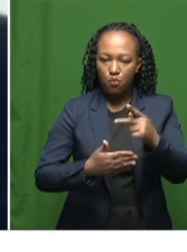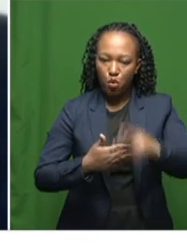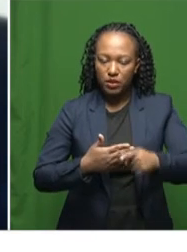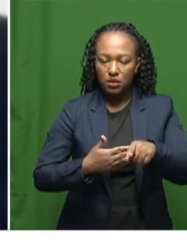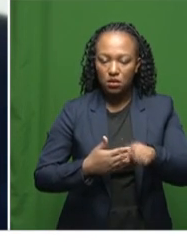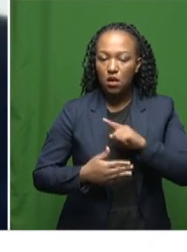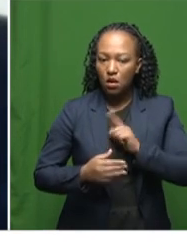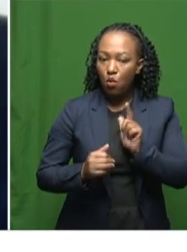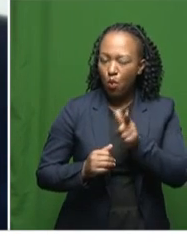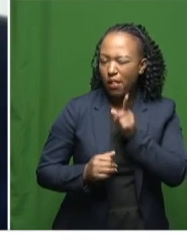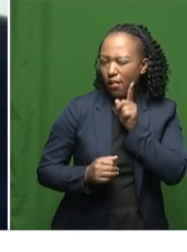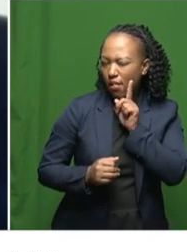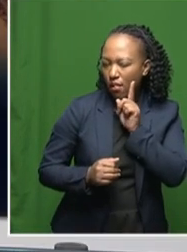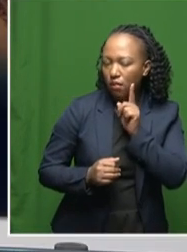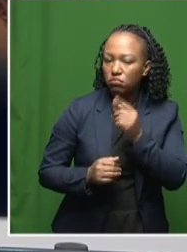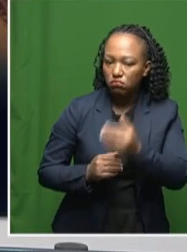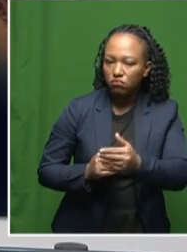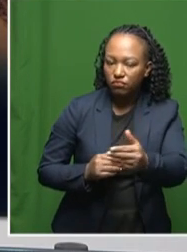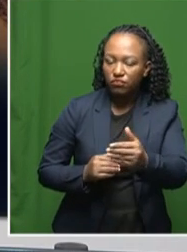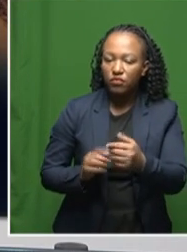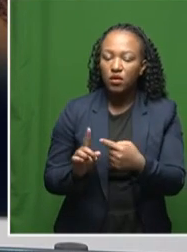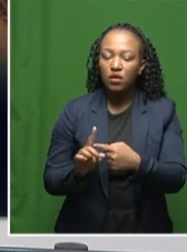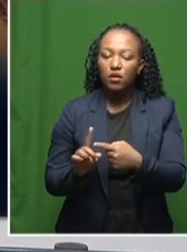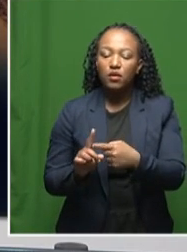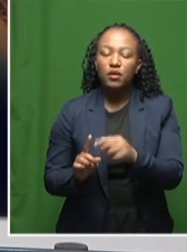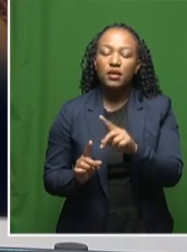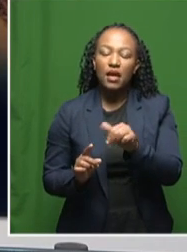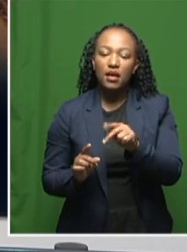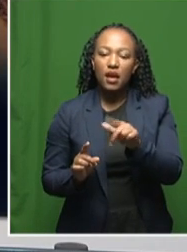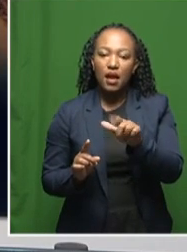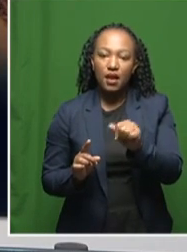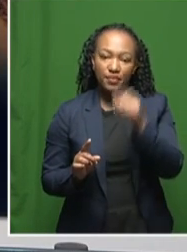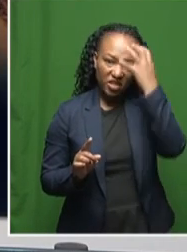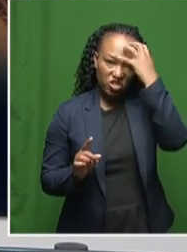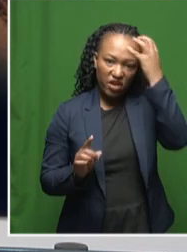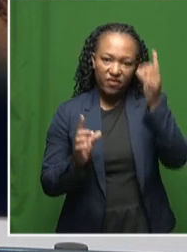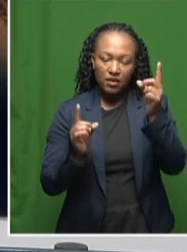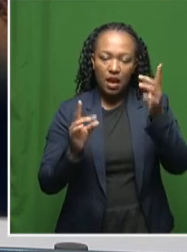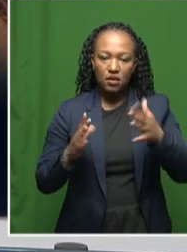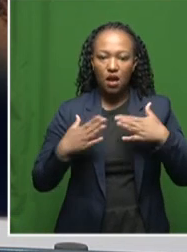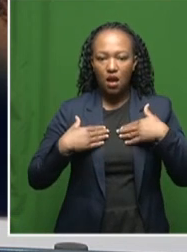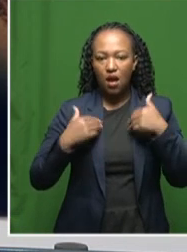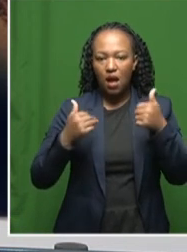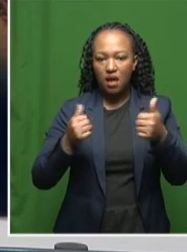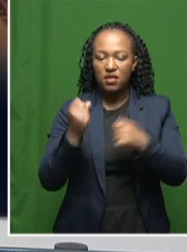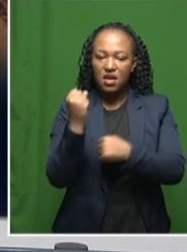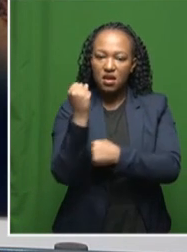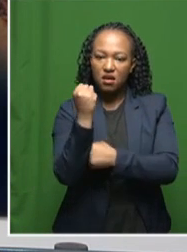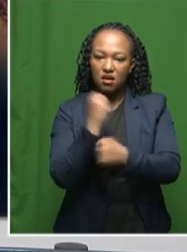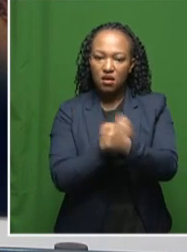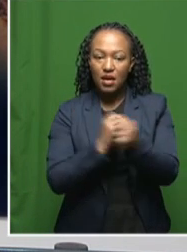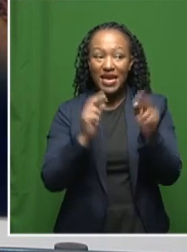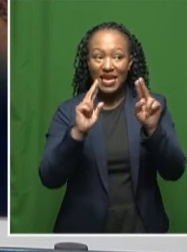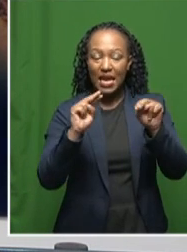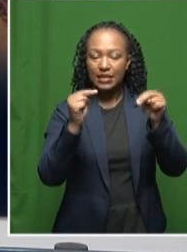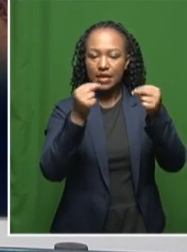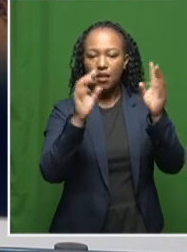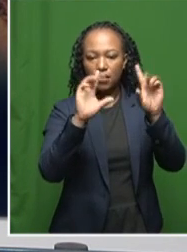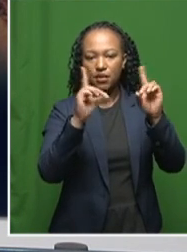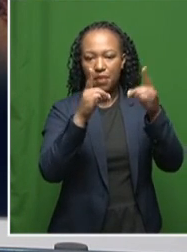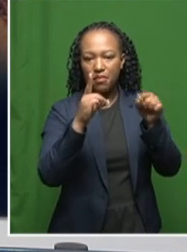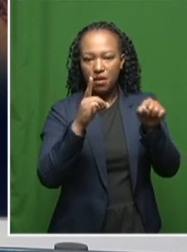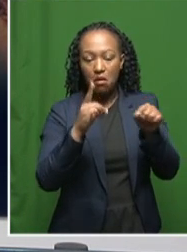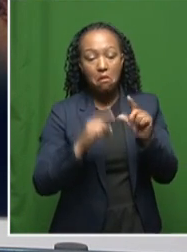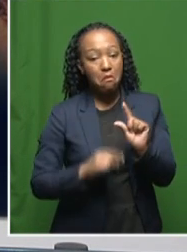and we'll certainly check in with you. Ayanda Dakela is the Chief Director for Health Infrastructure at the National Health Department. And